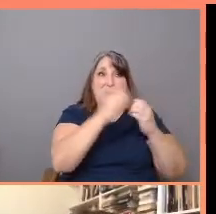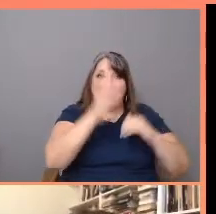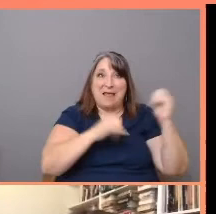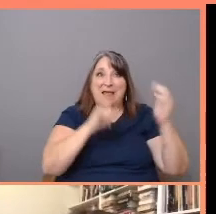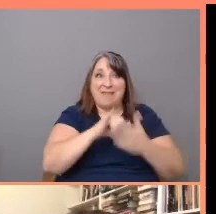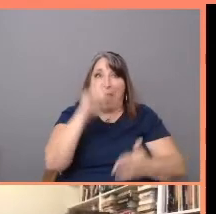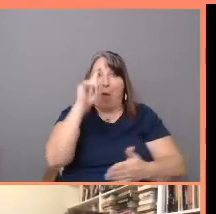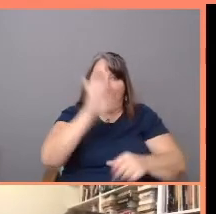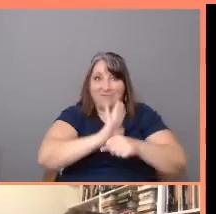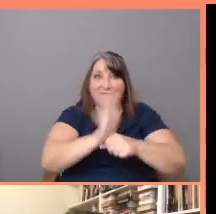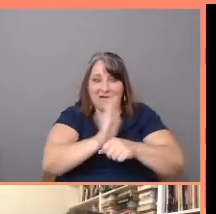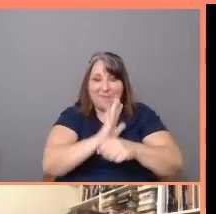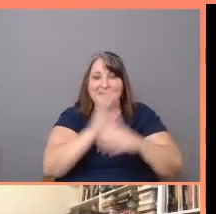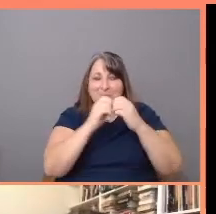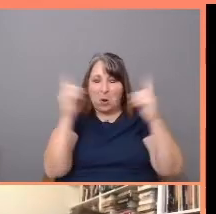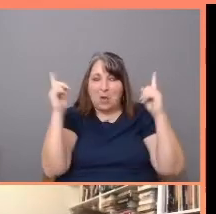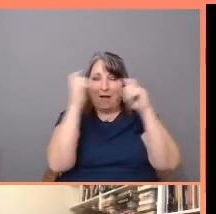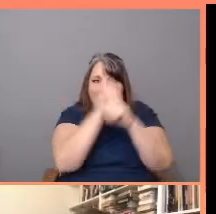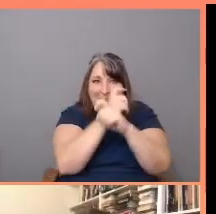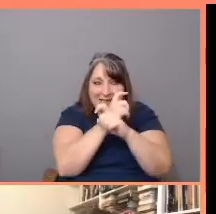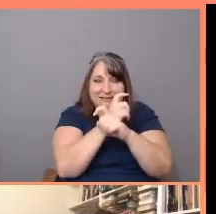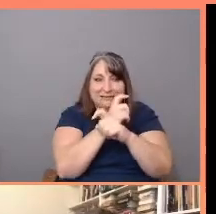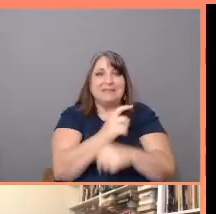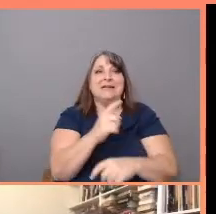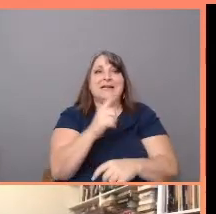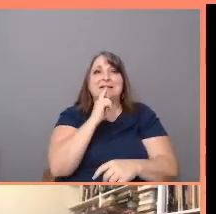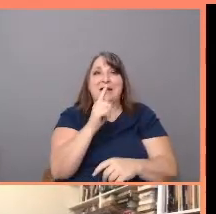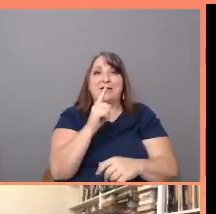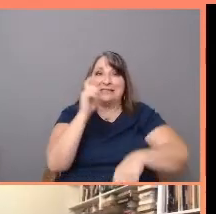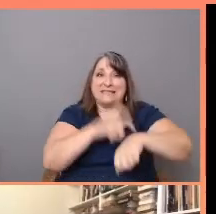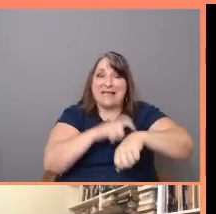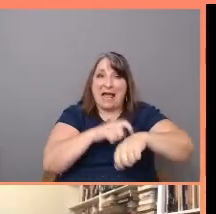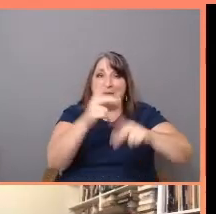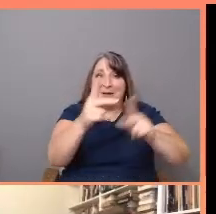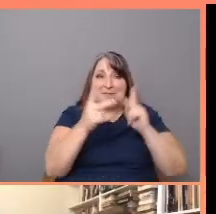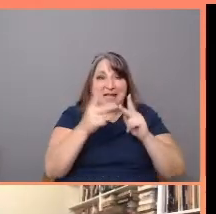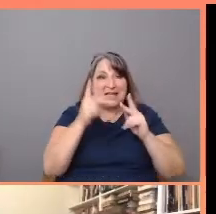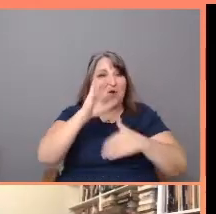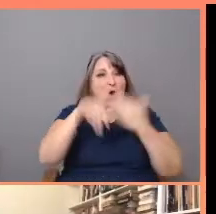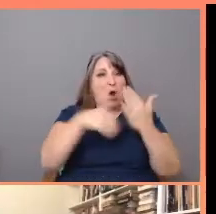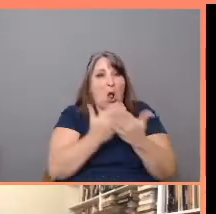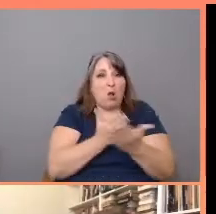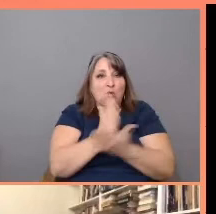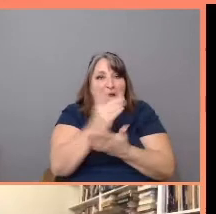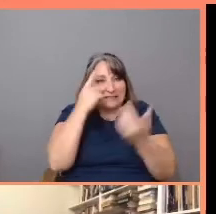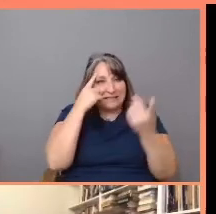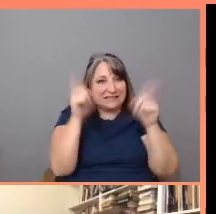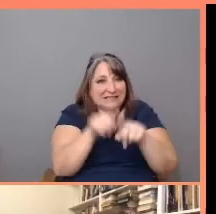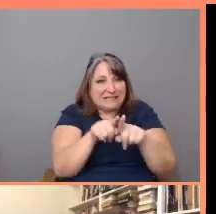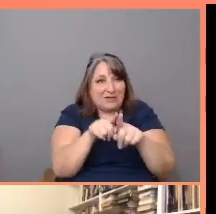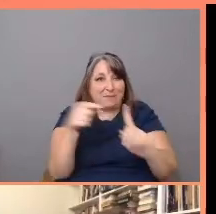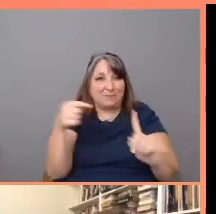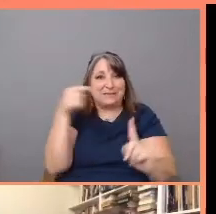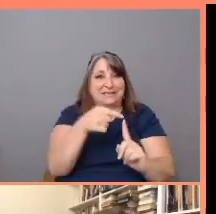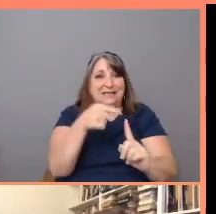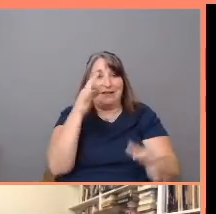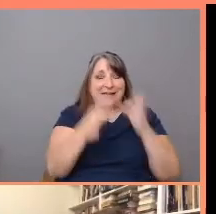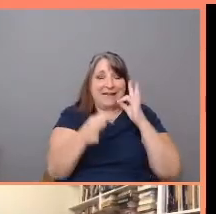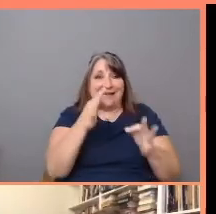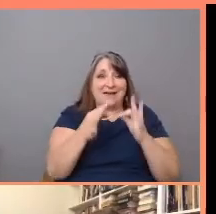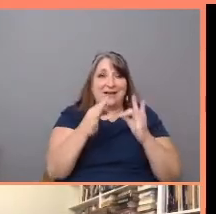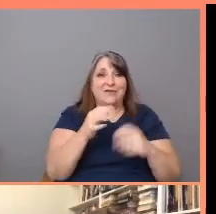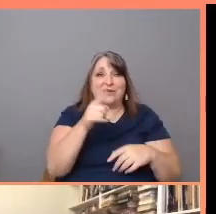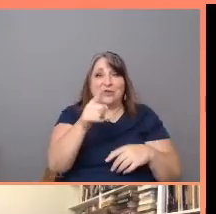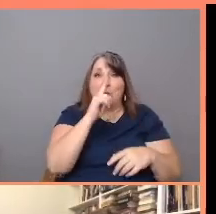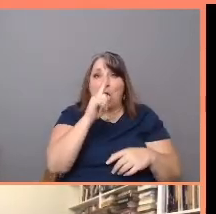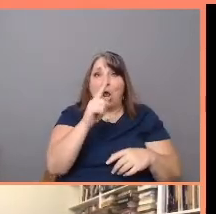And there's a time and a place for an all rights deal, particularly if you are going to